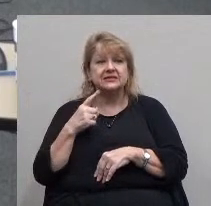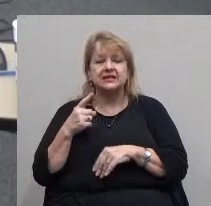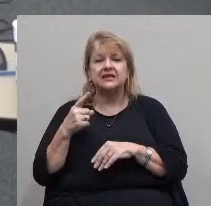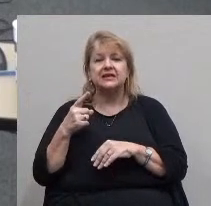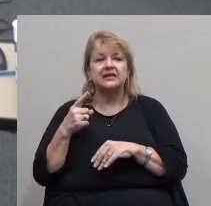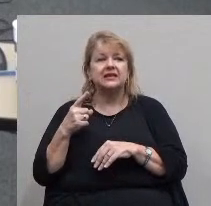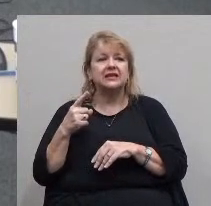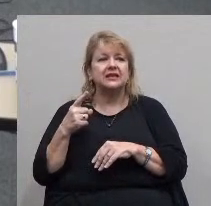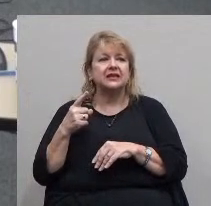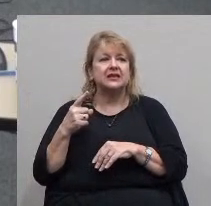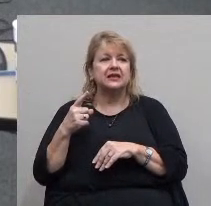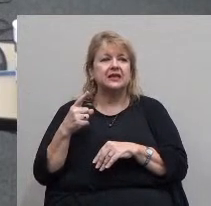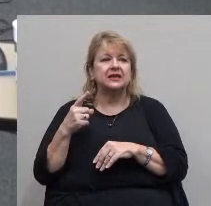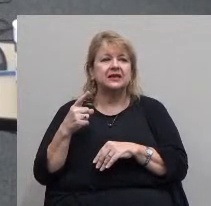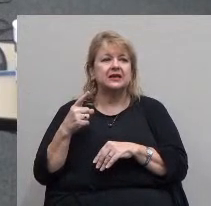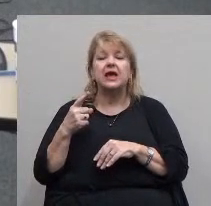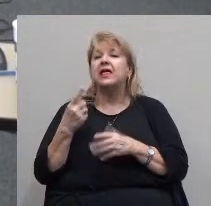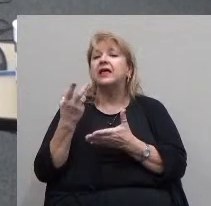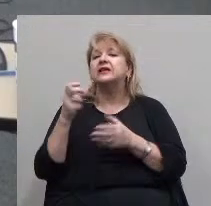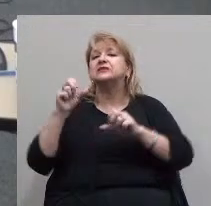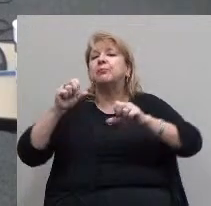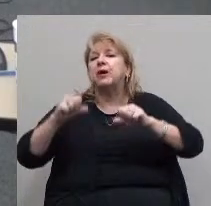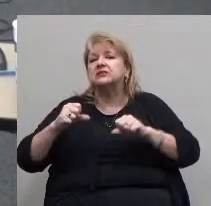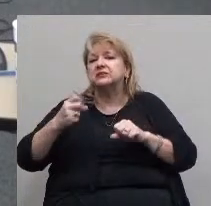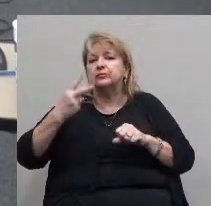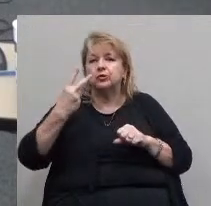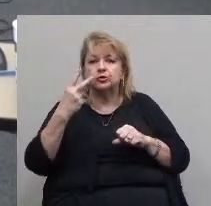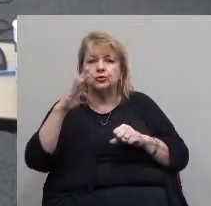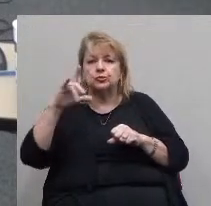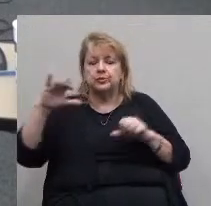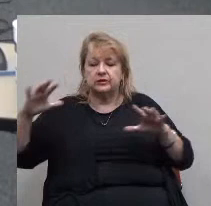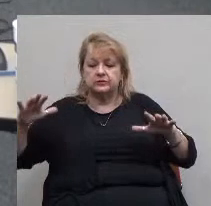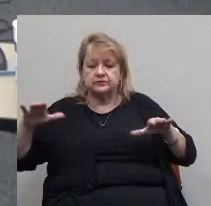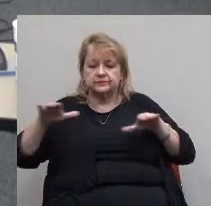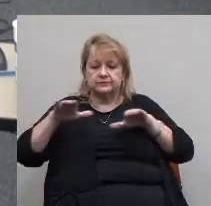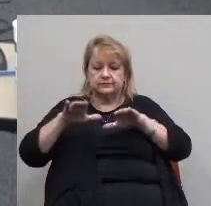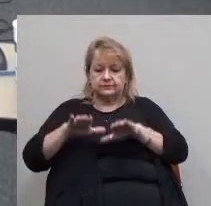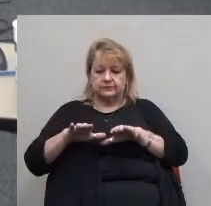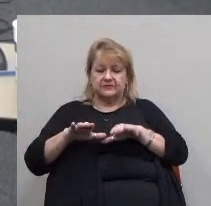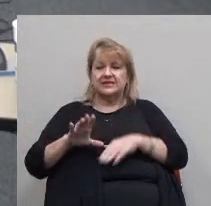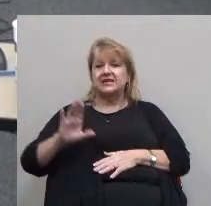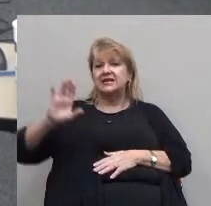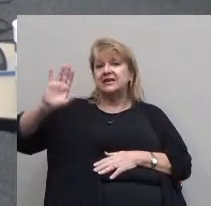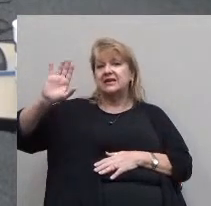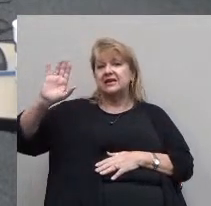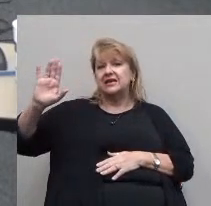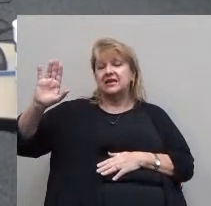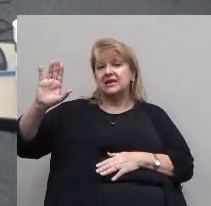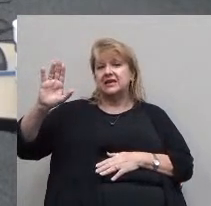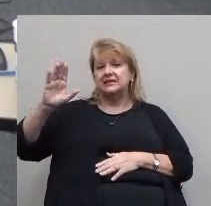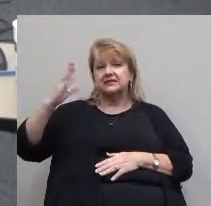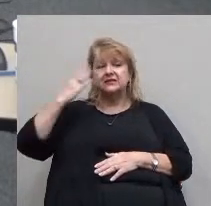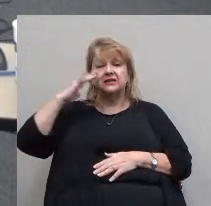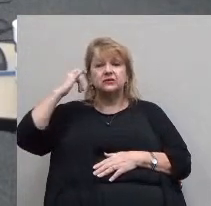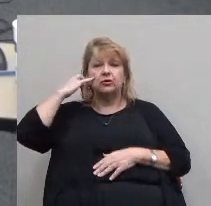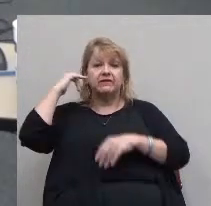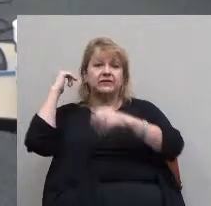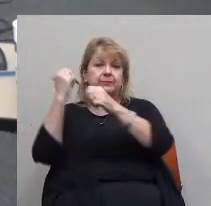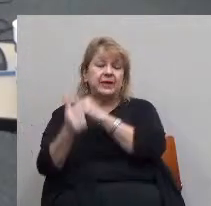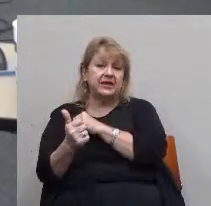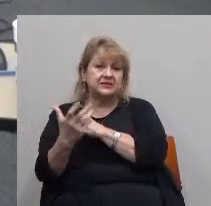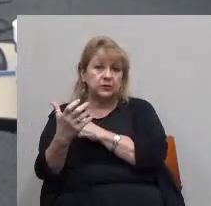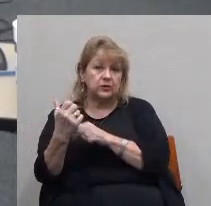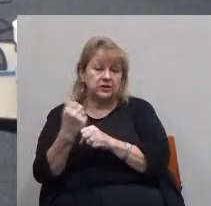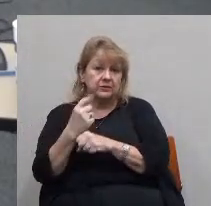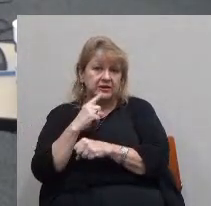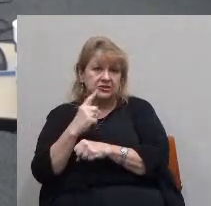another legislator with the bill, they probably combined the two bills. He didn't know if his was the one that was going to pass, he just wanted to make sure of it.